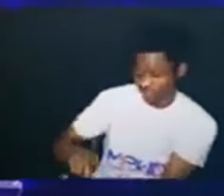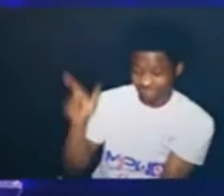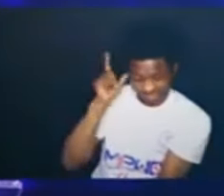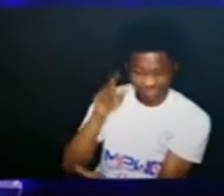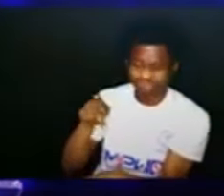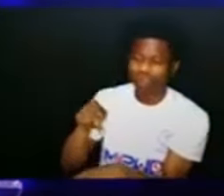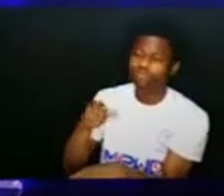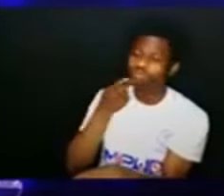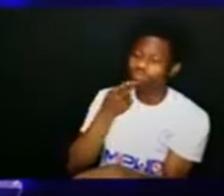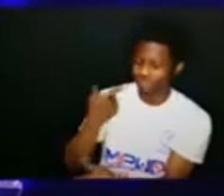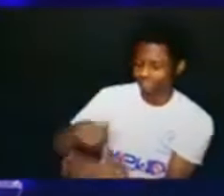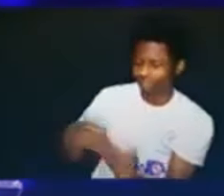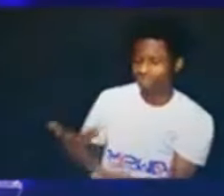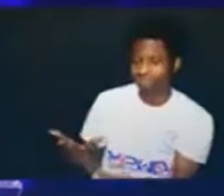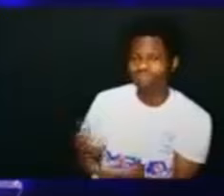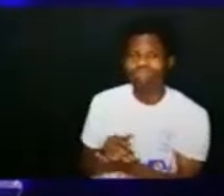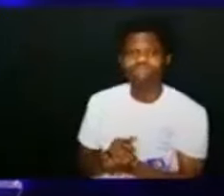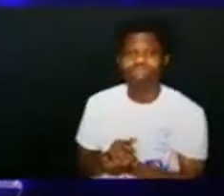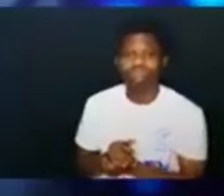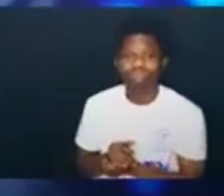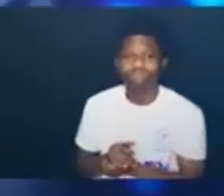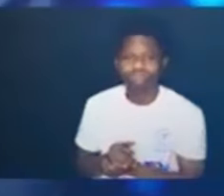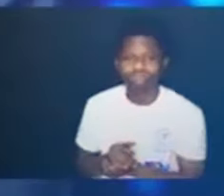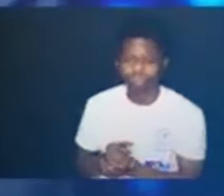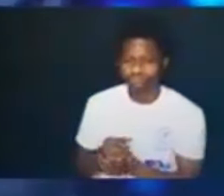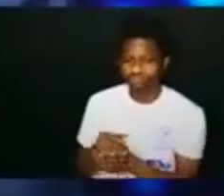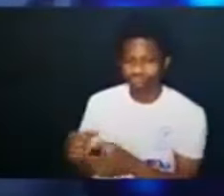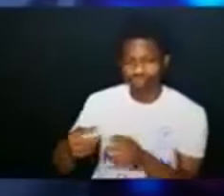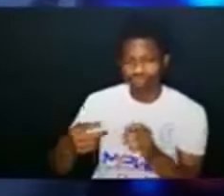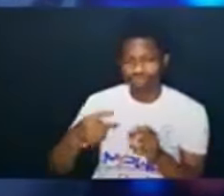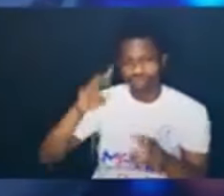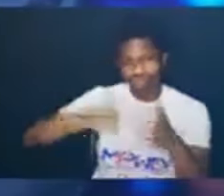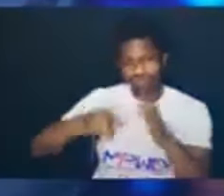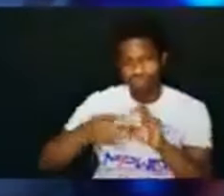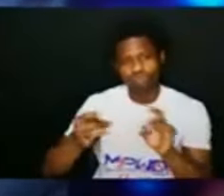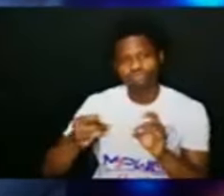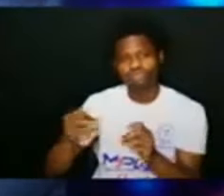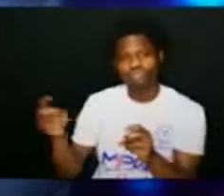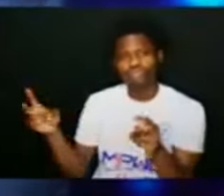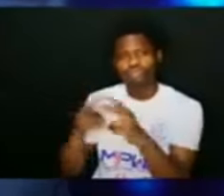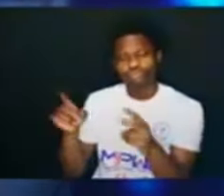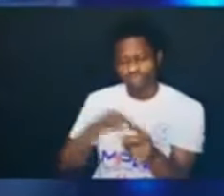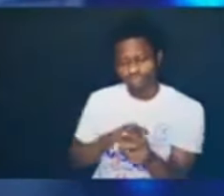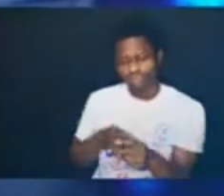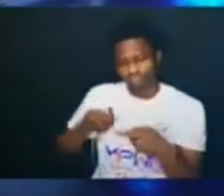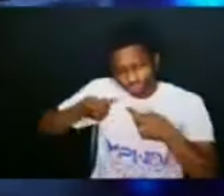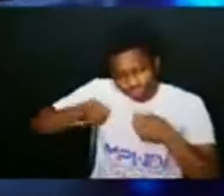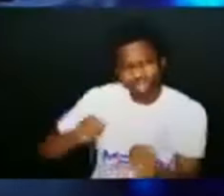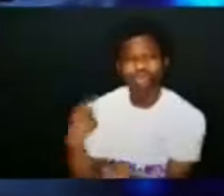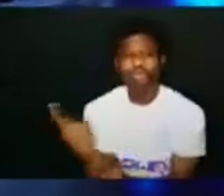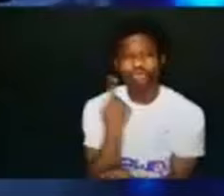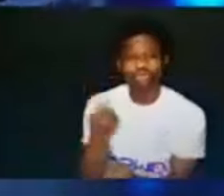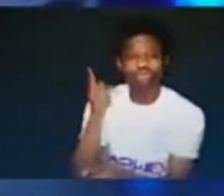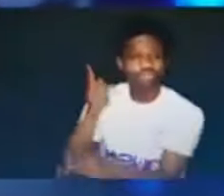16. If we did my let's read together, ready to go. So I strive always to keep